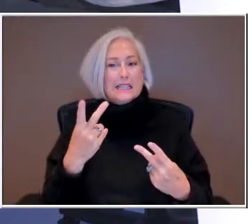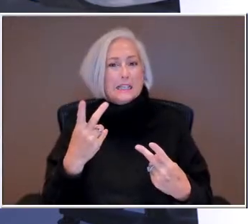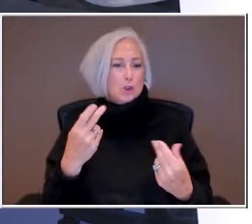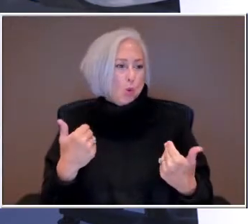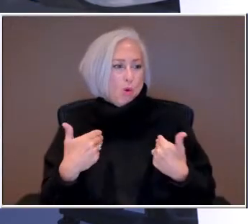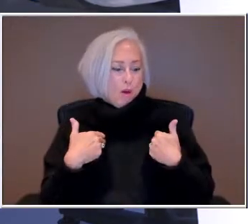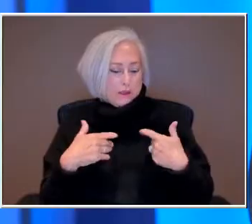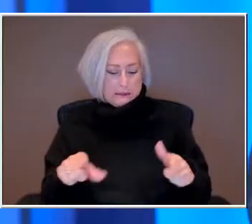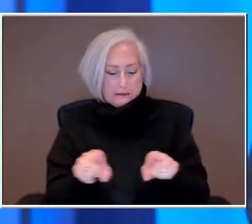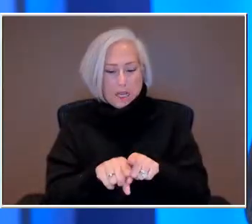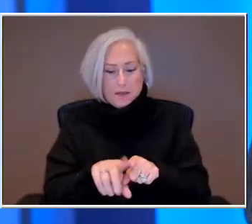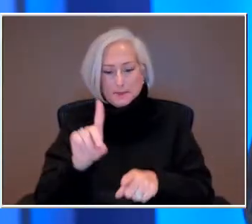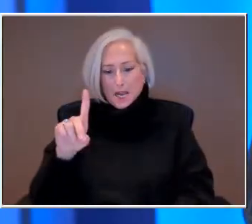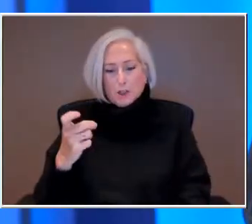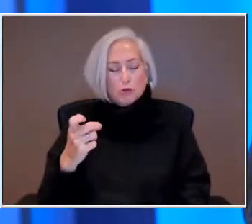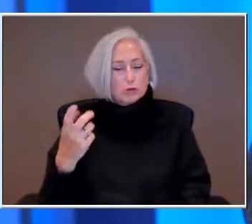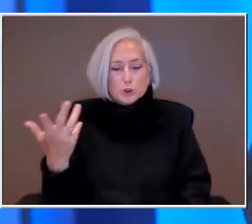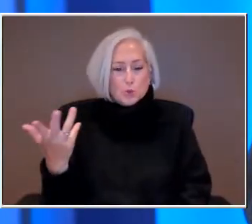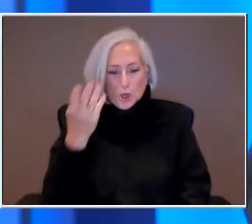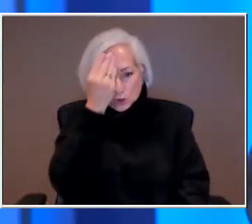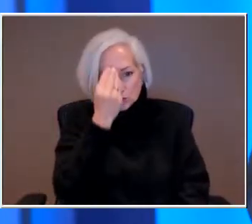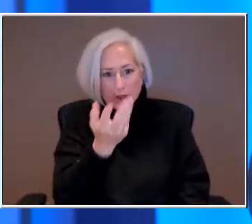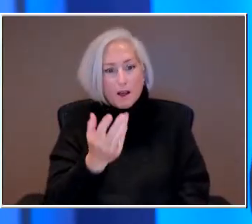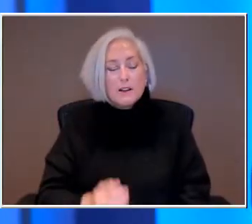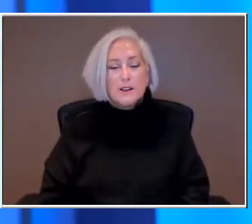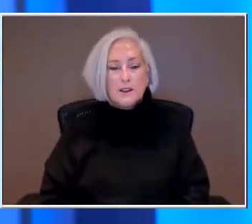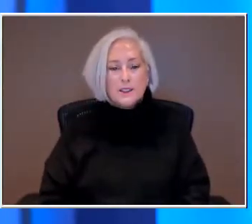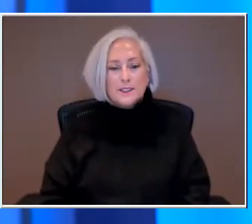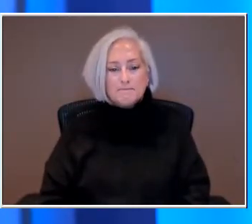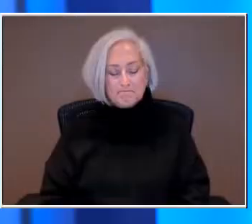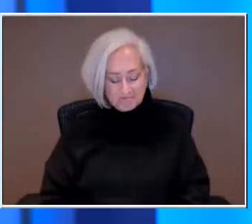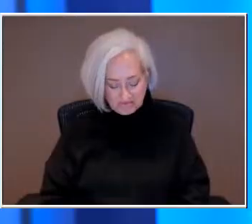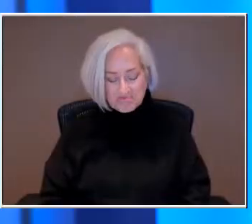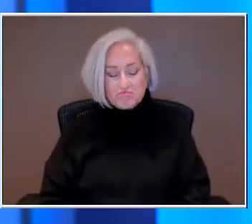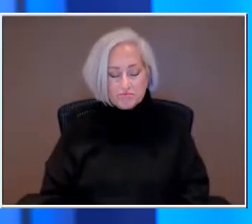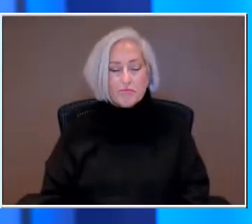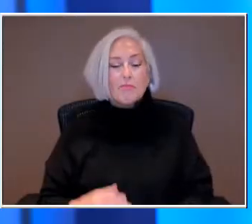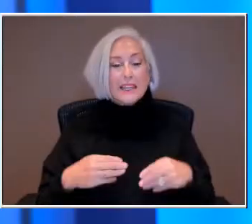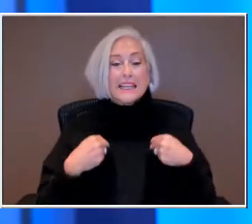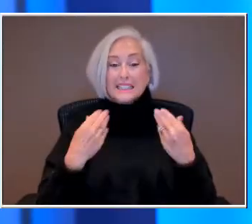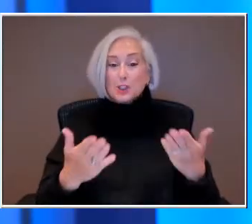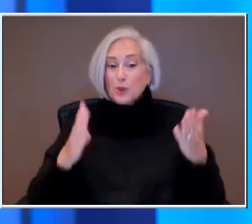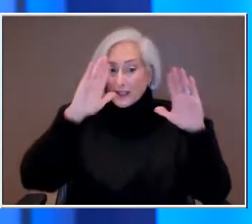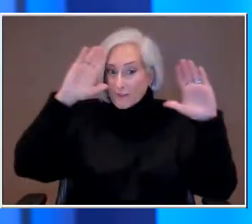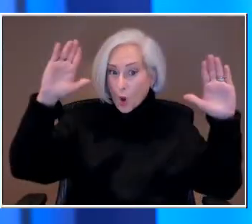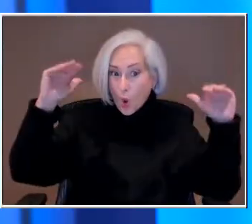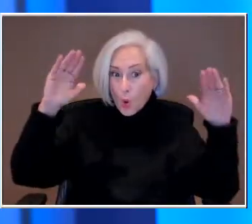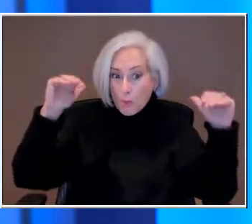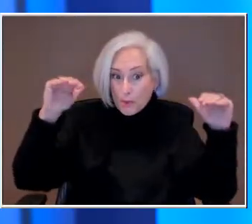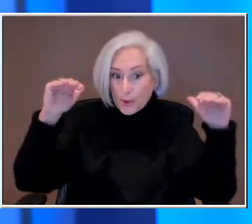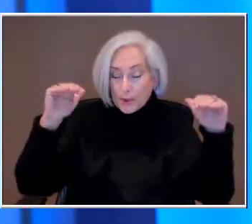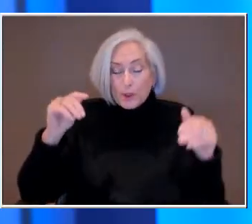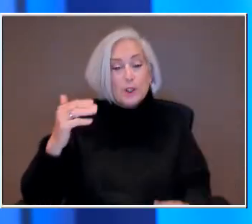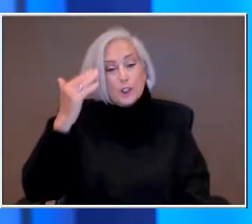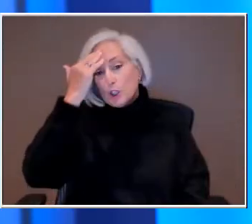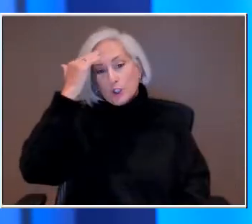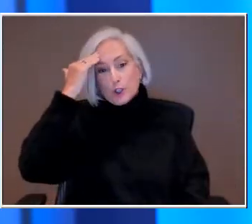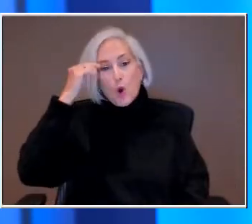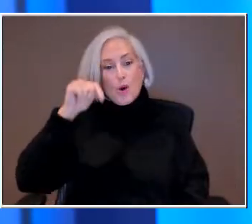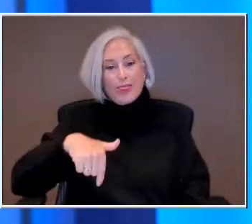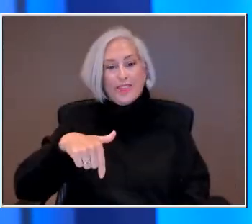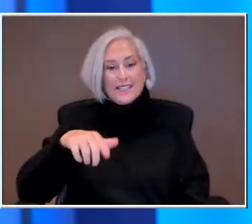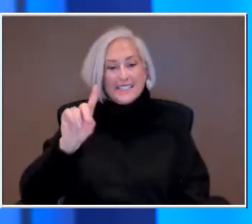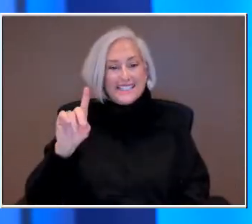them? I would want to give them hope. I would want them to know that this diagnosis does